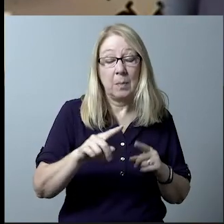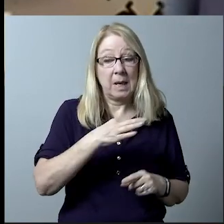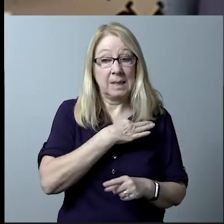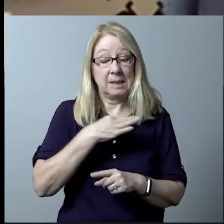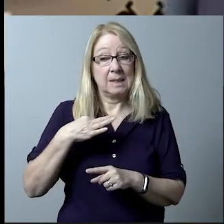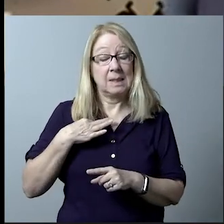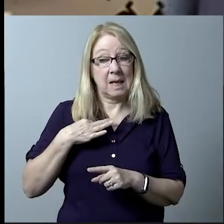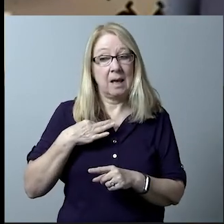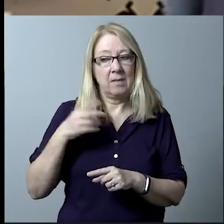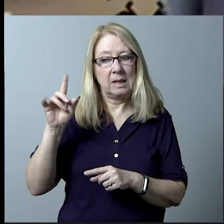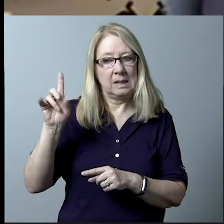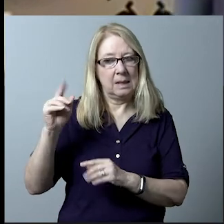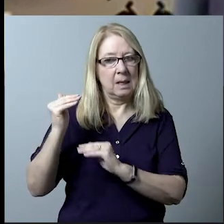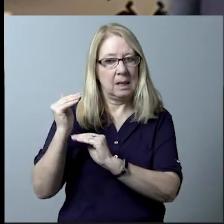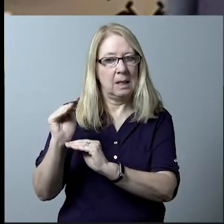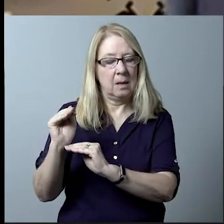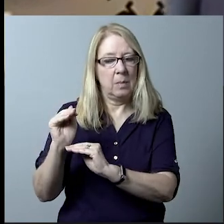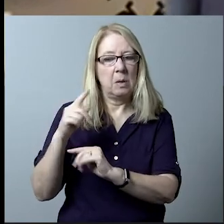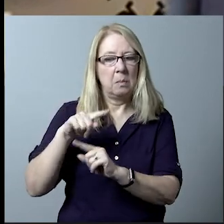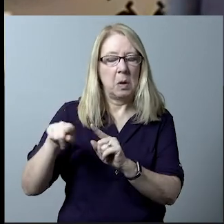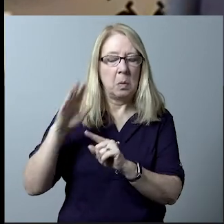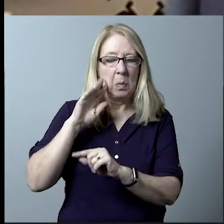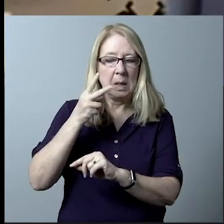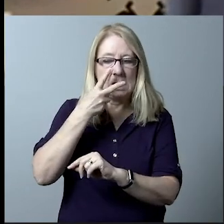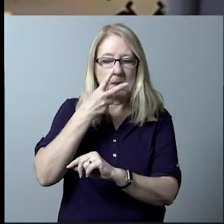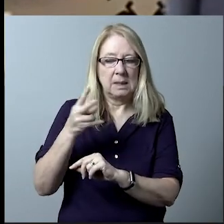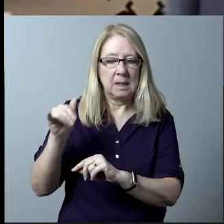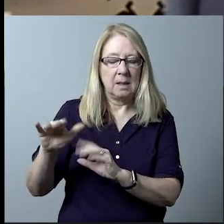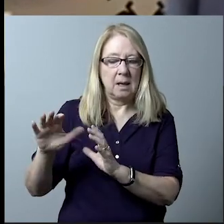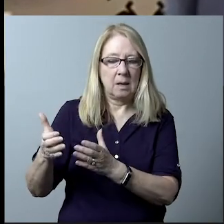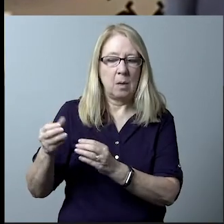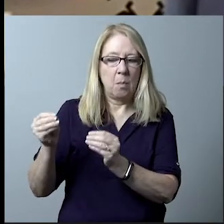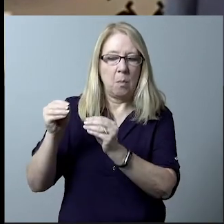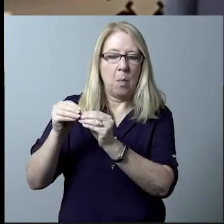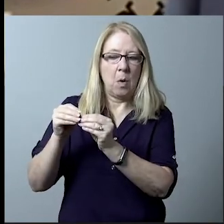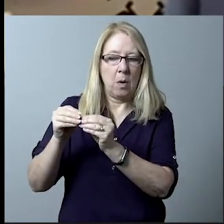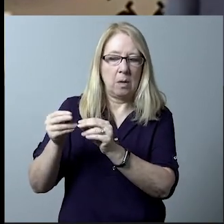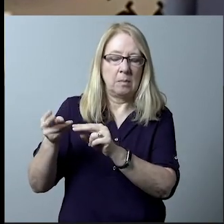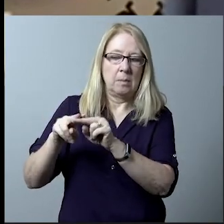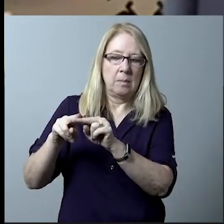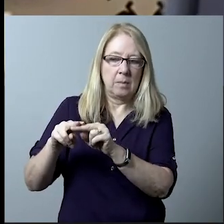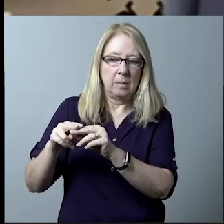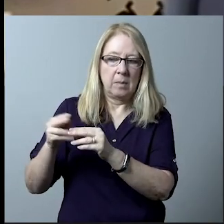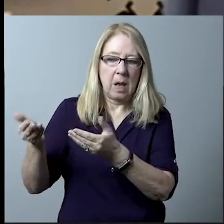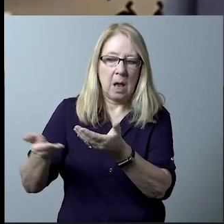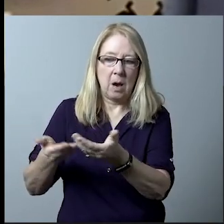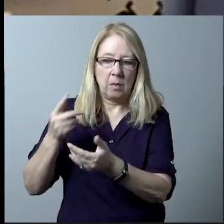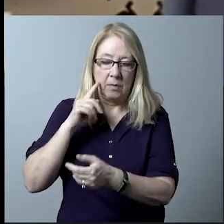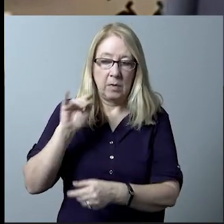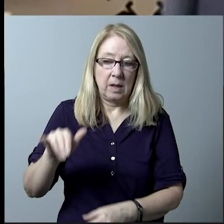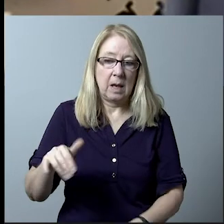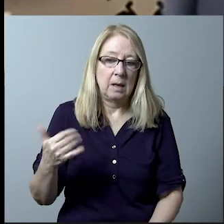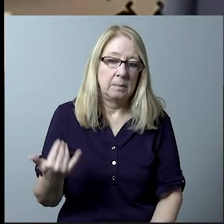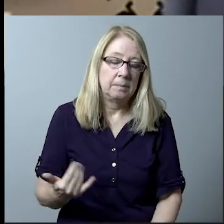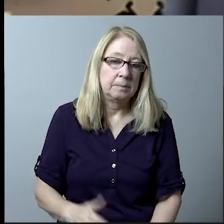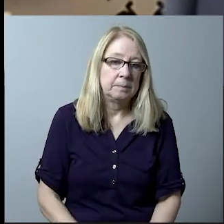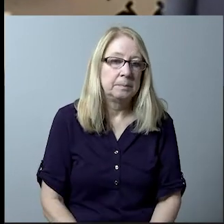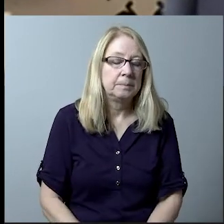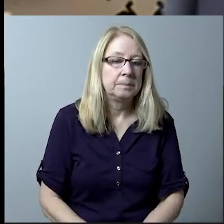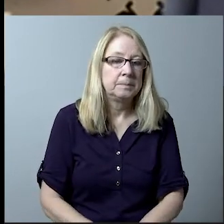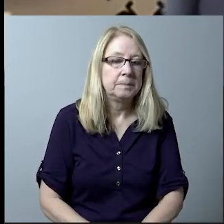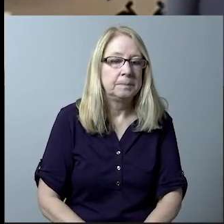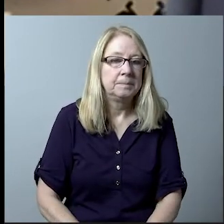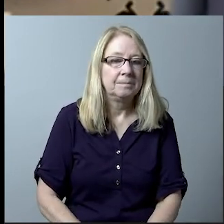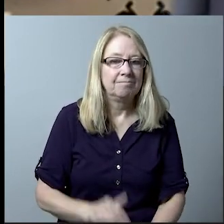capacity, but staff positions, yes. But I think you're going to start seeing that more will be released. Absolutely.